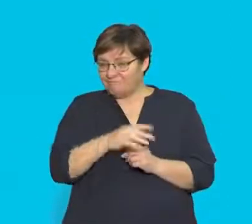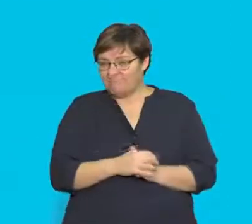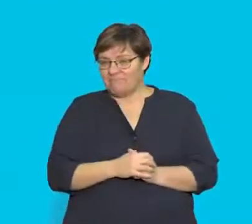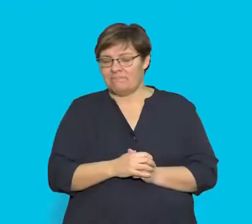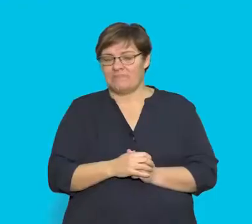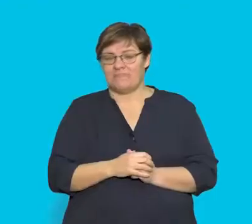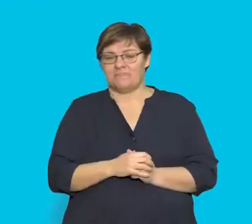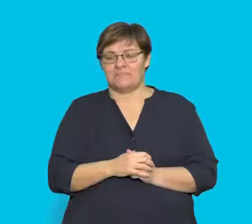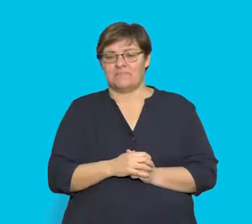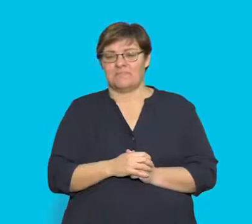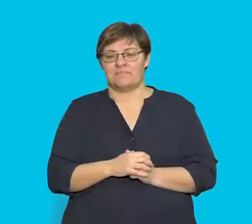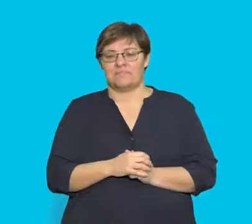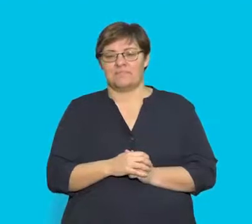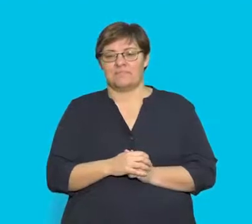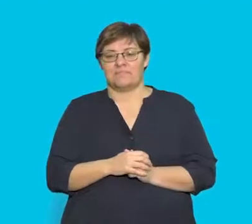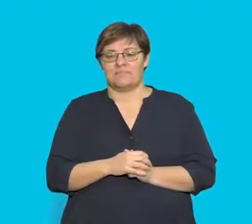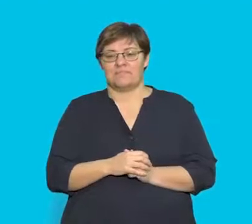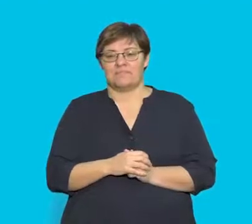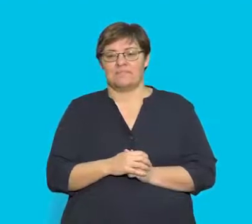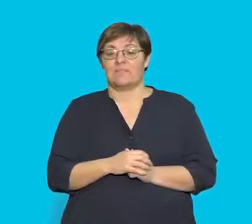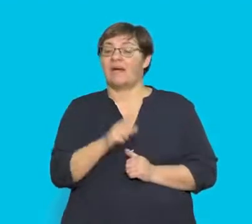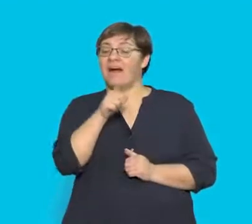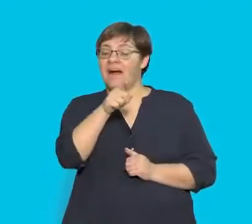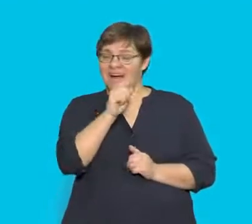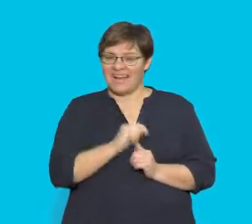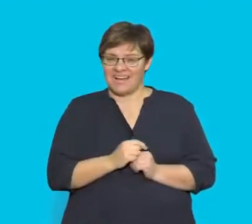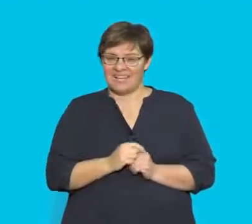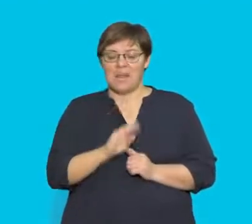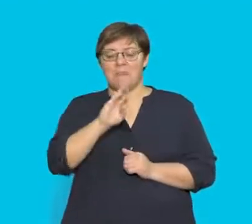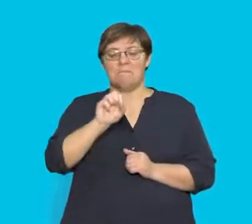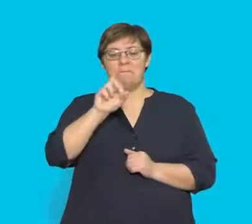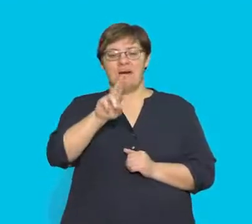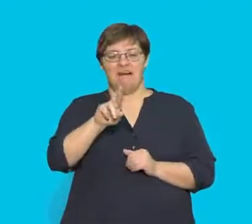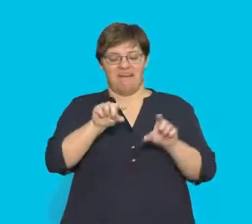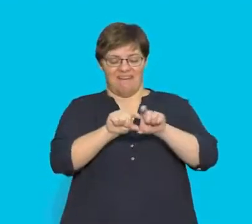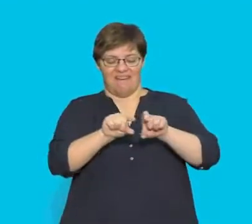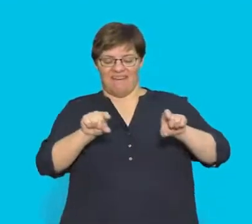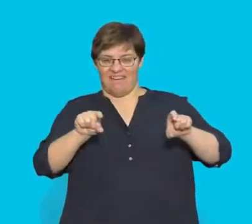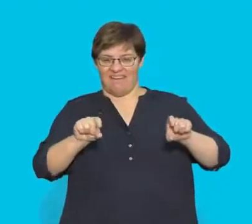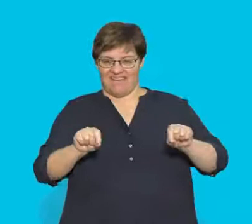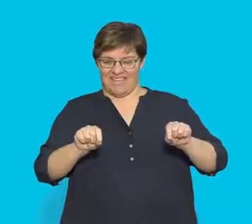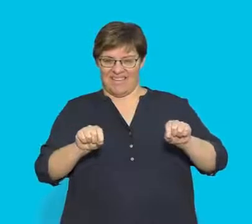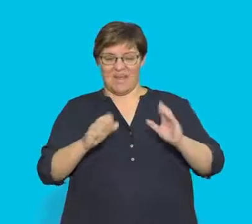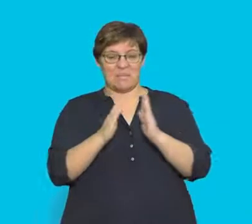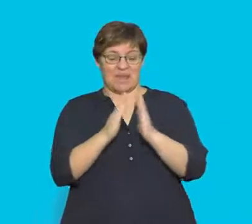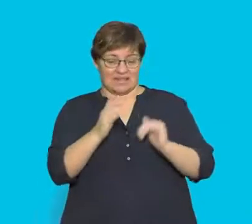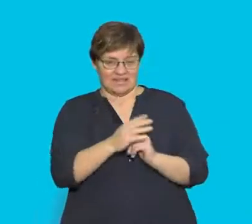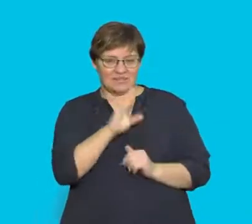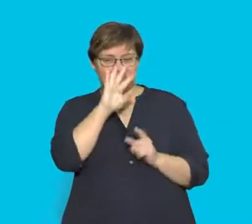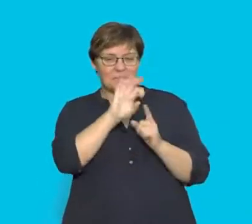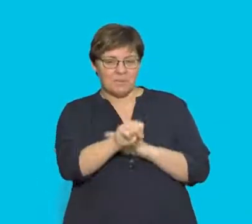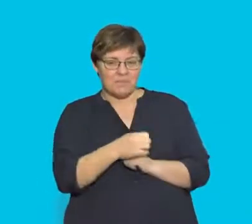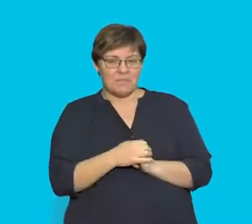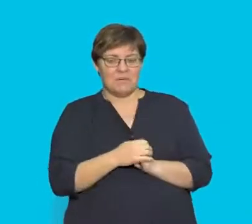your memory. If we go and have a look at our bar magnet, what you'll